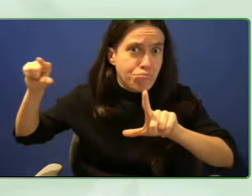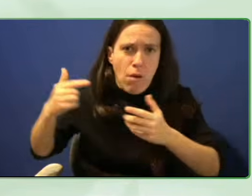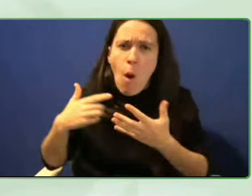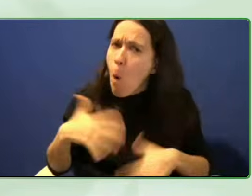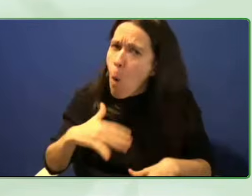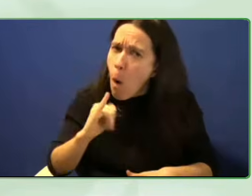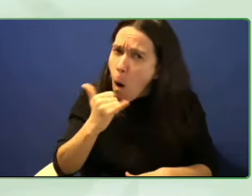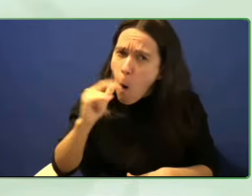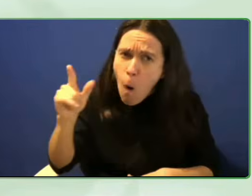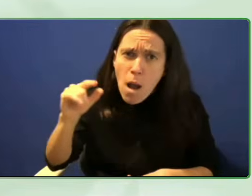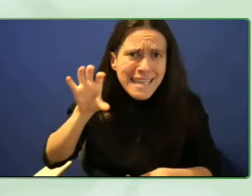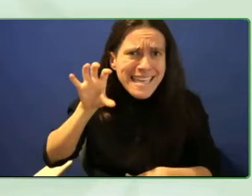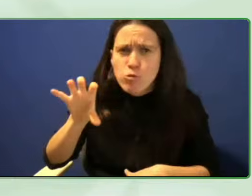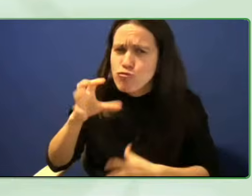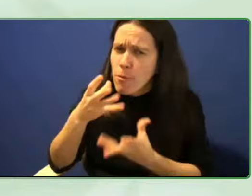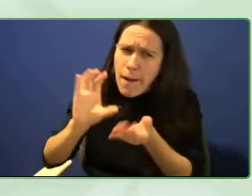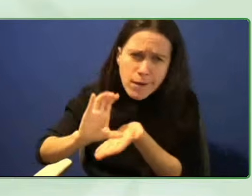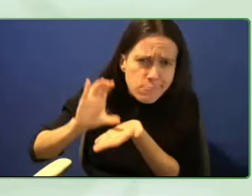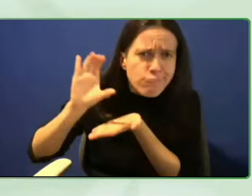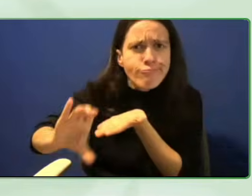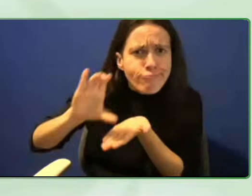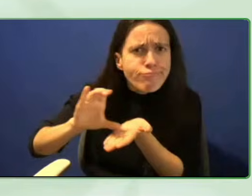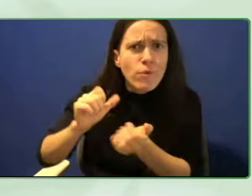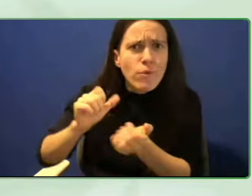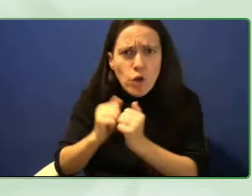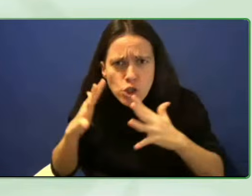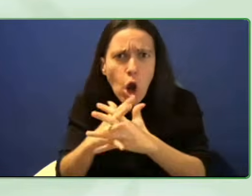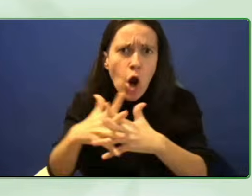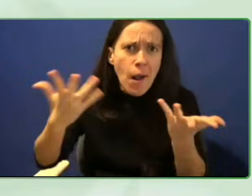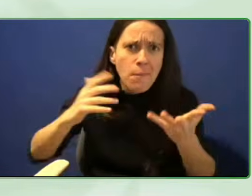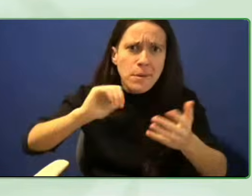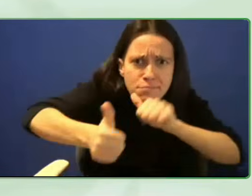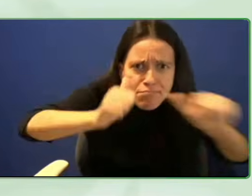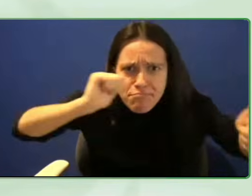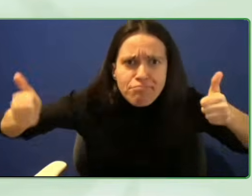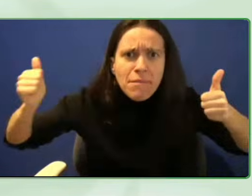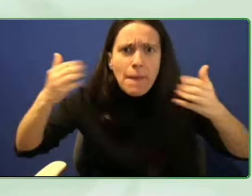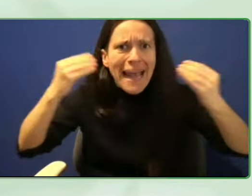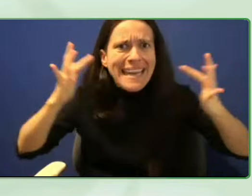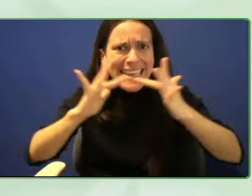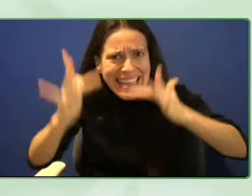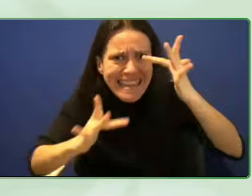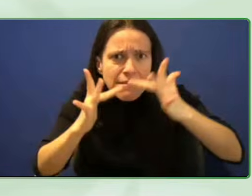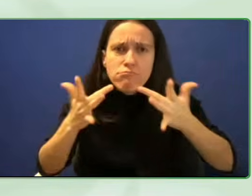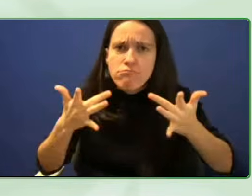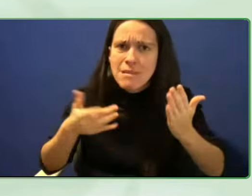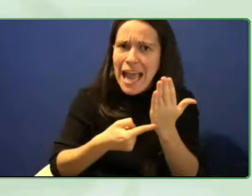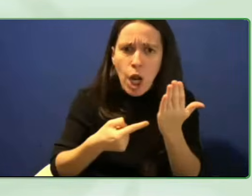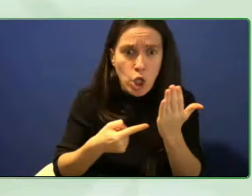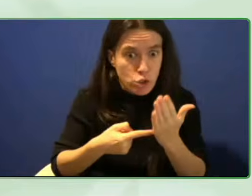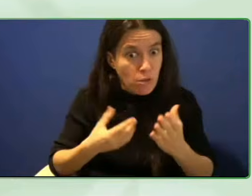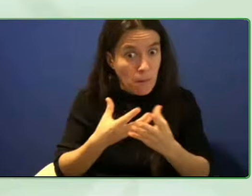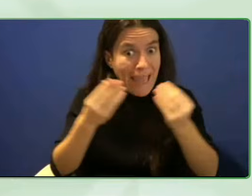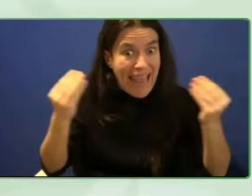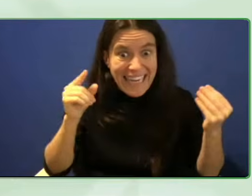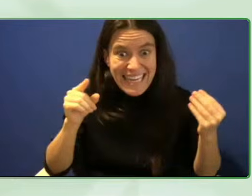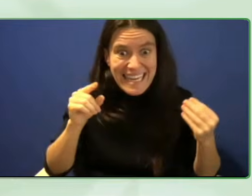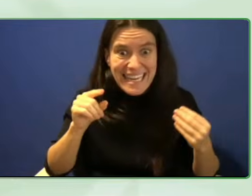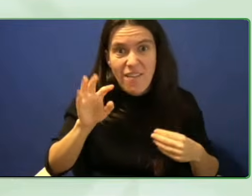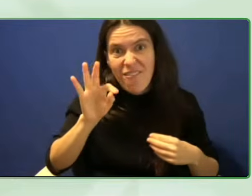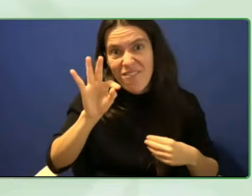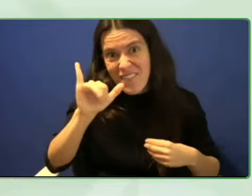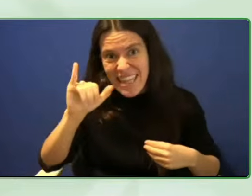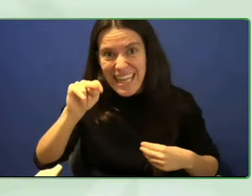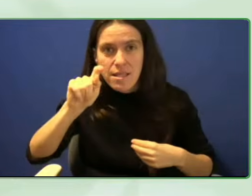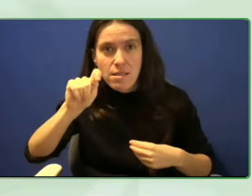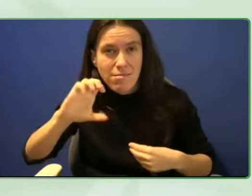startup ecosystem. Um, there's a lot of big fintech companies moving into Lithuania. There's a lot